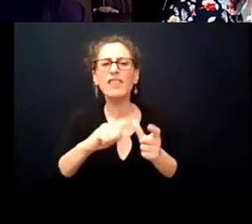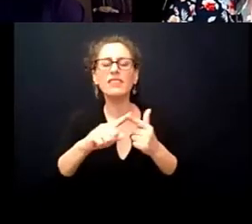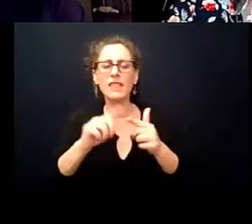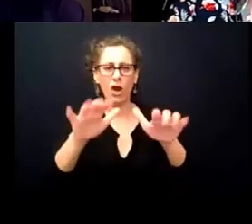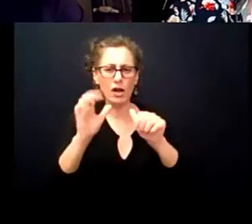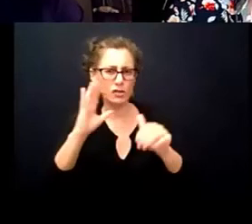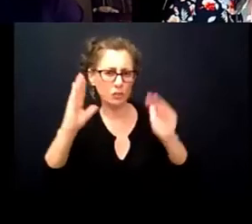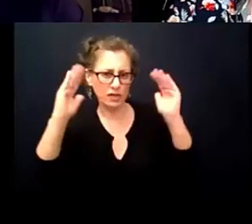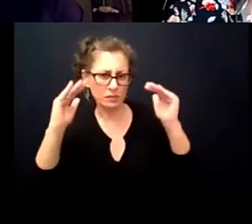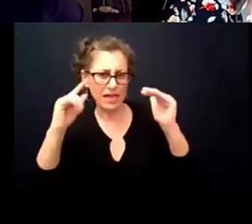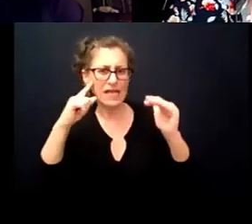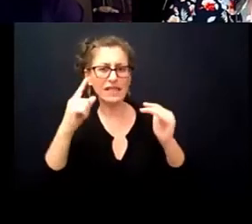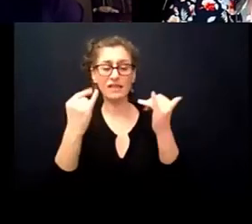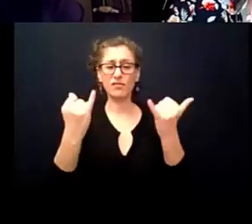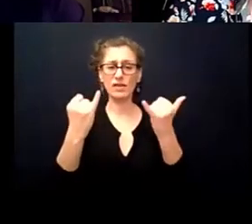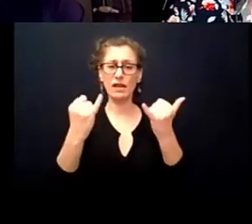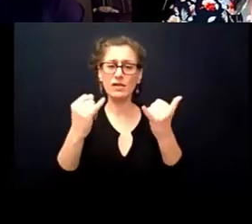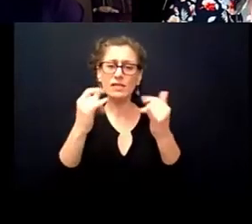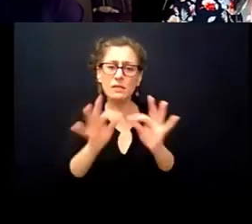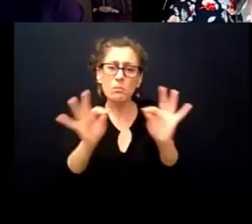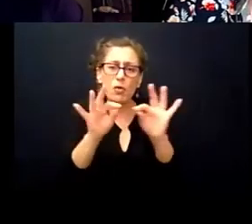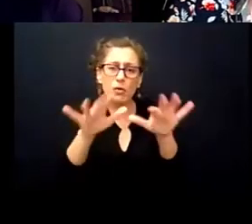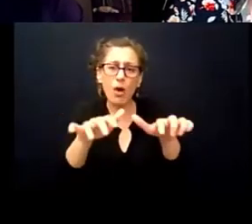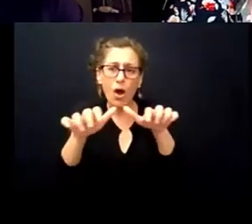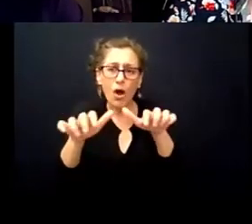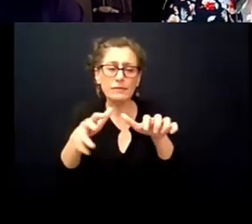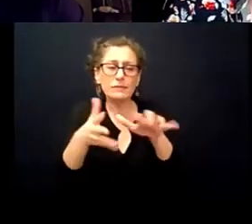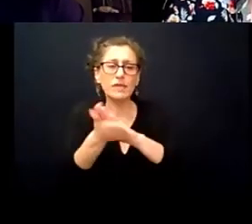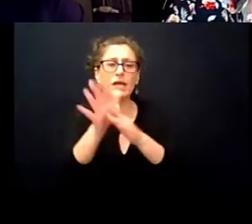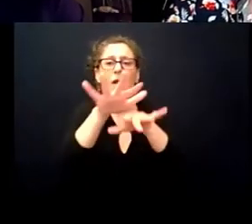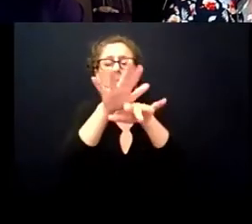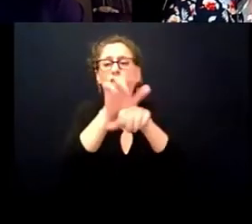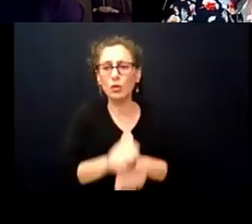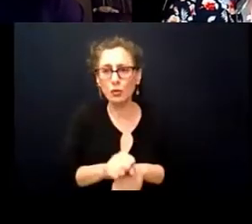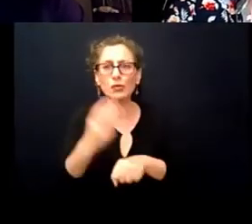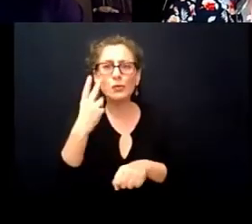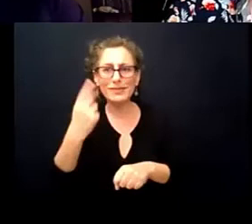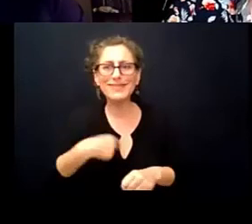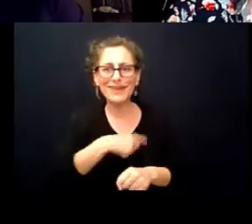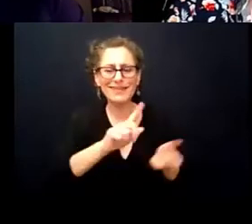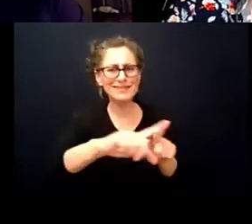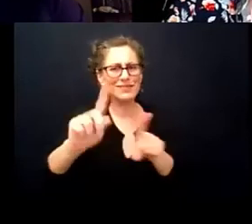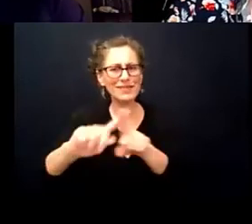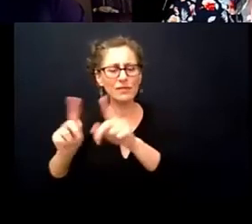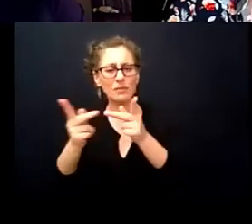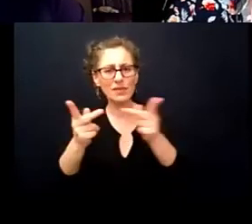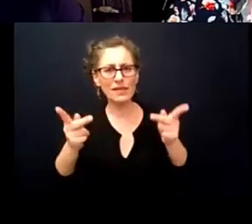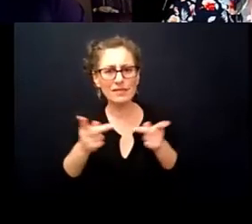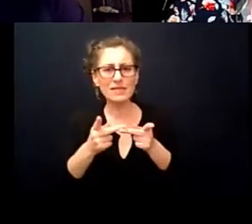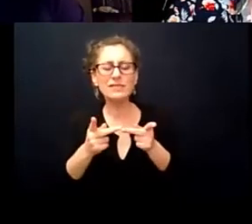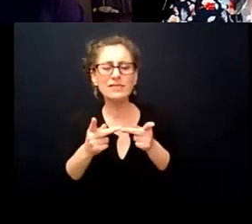it. We just need audiences to get used to seeing us in lots of different places without it being about,